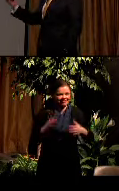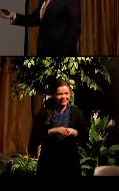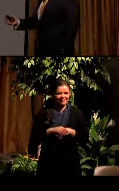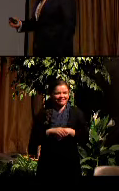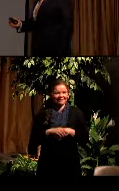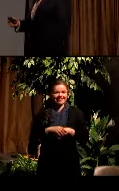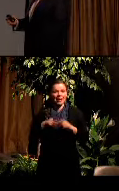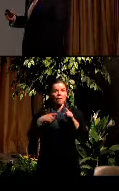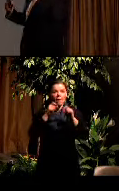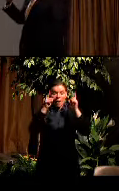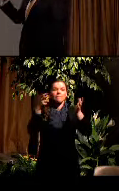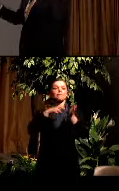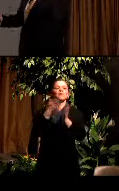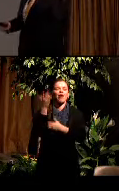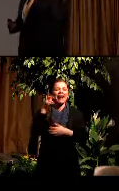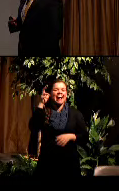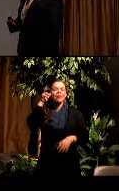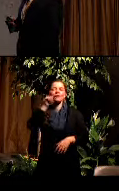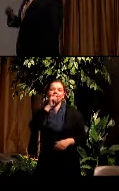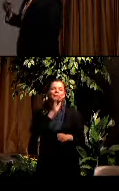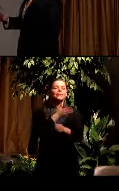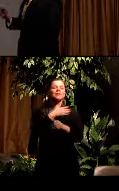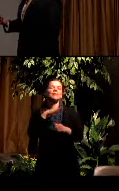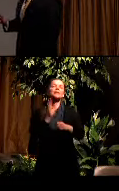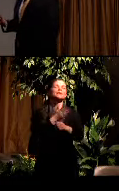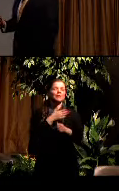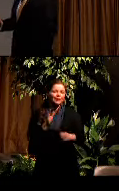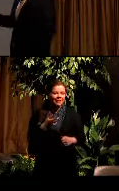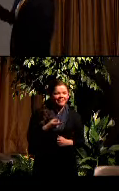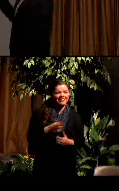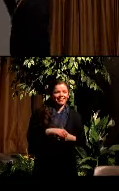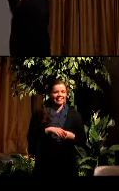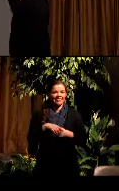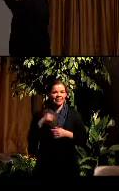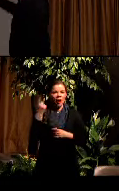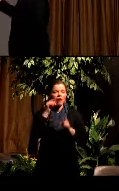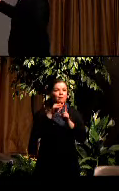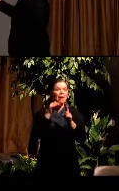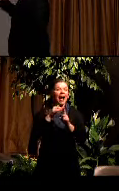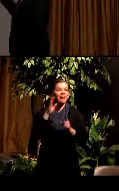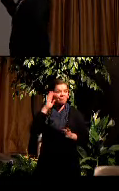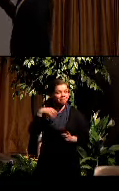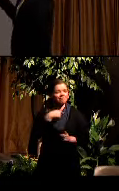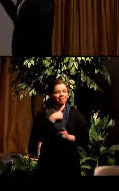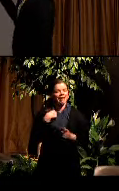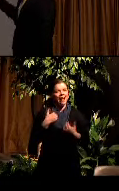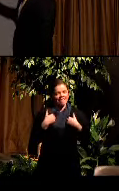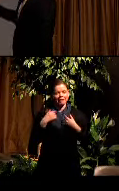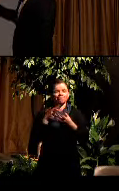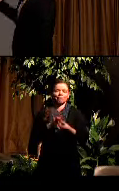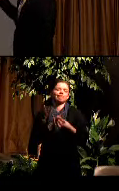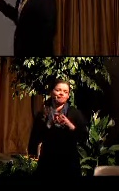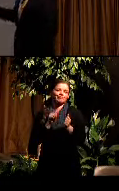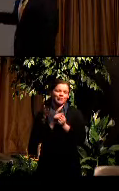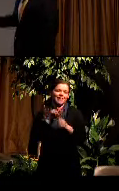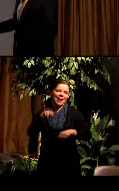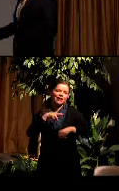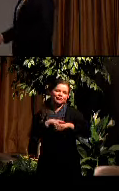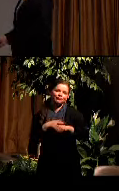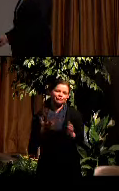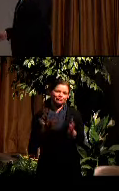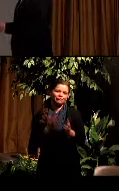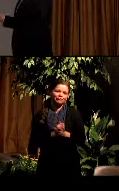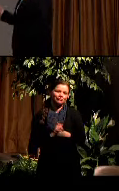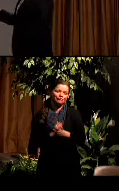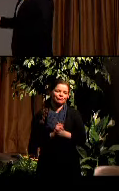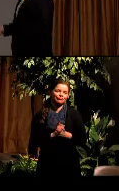constant reminder of our connection to nature. We're bringing that, and we want to put it here in a really innovative, exciting